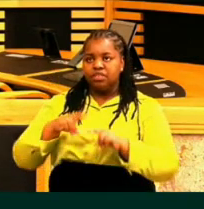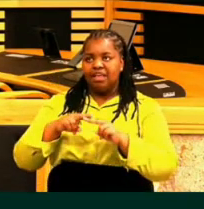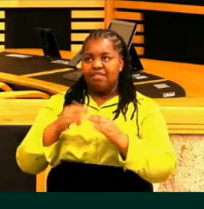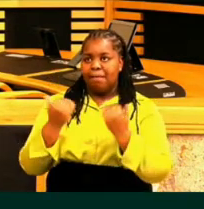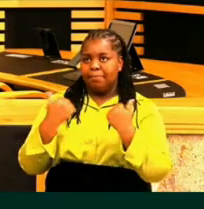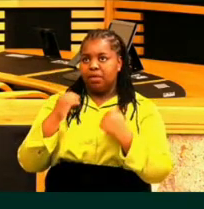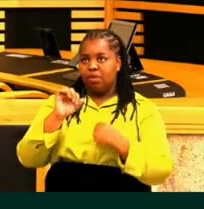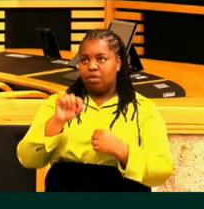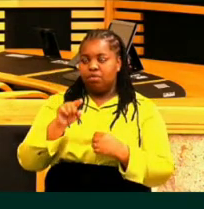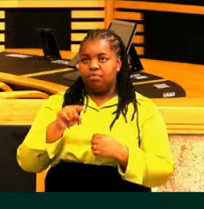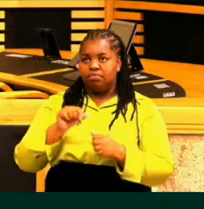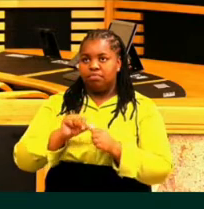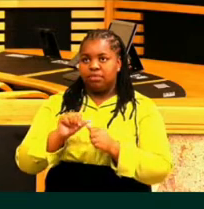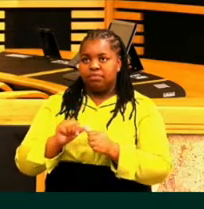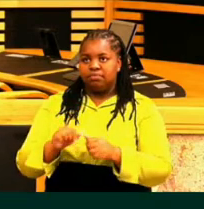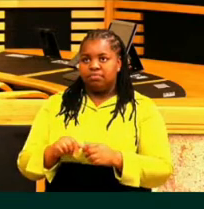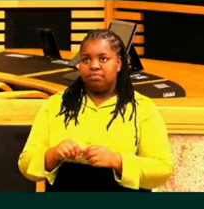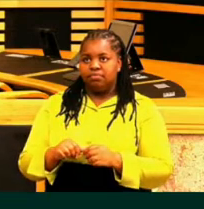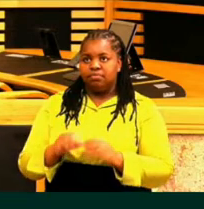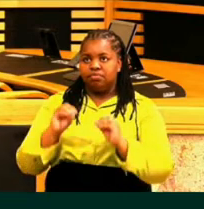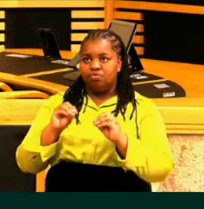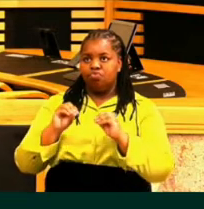leaders of parties